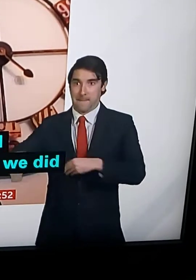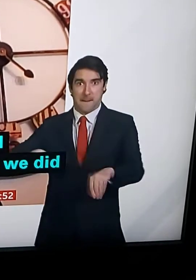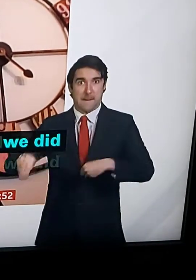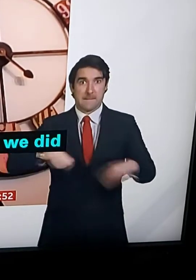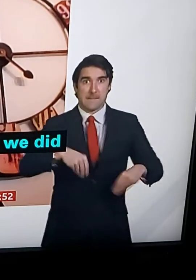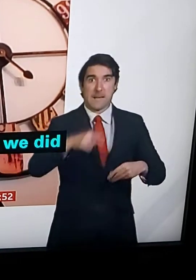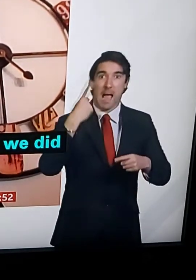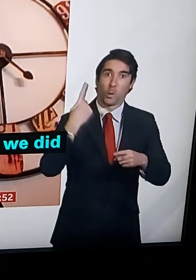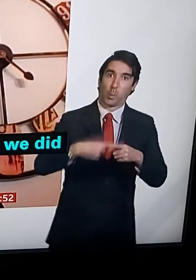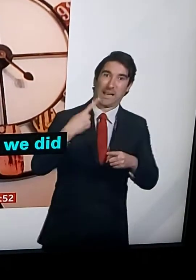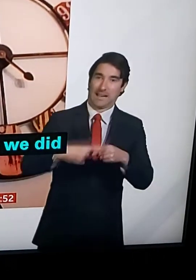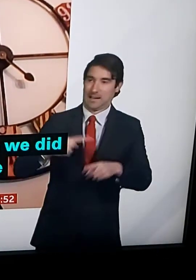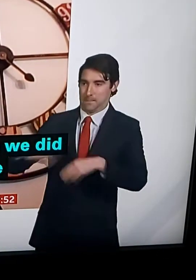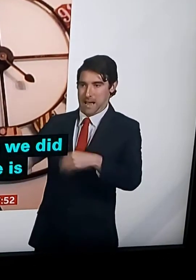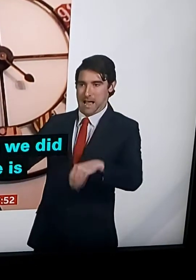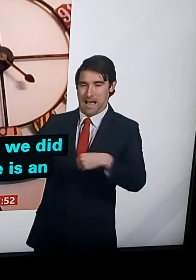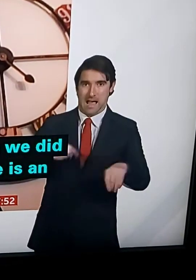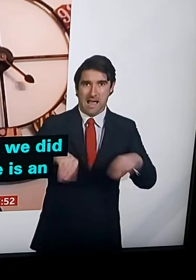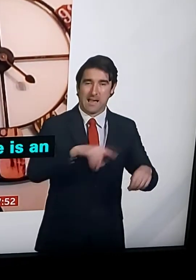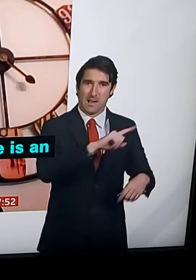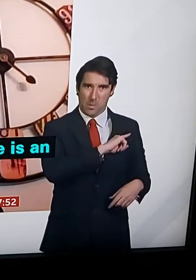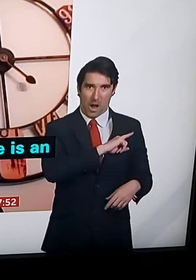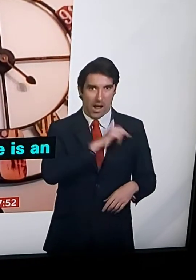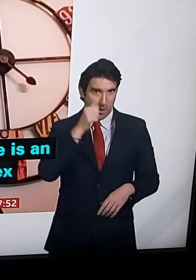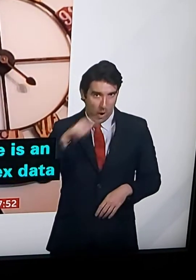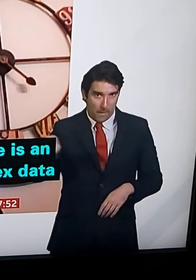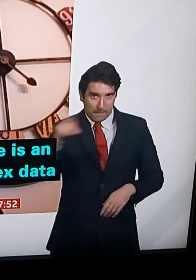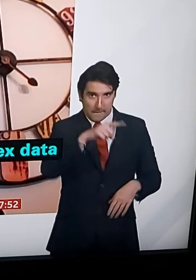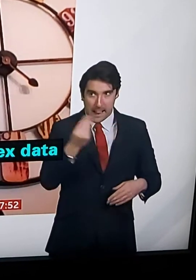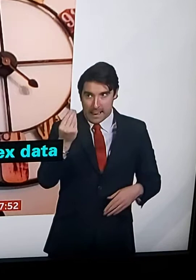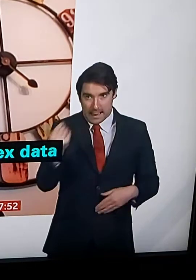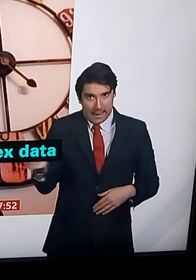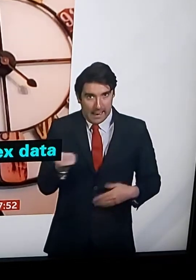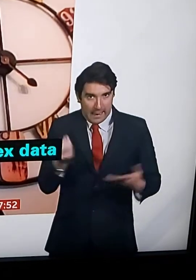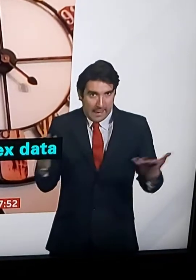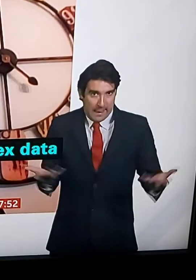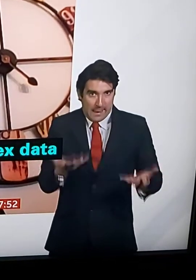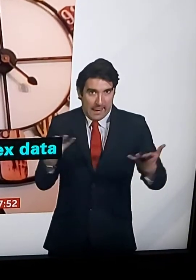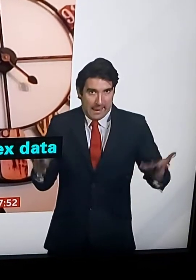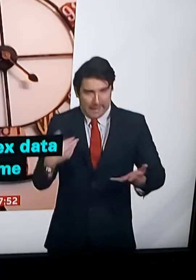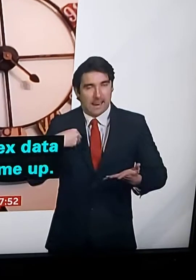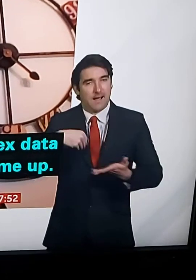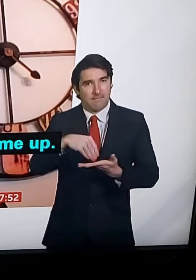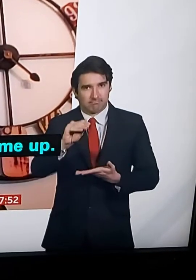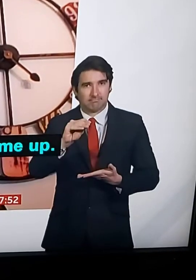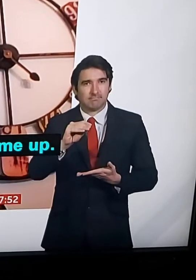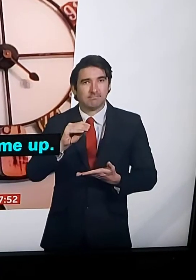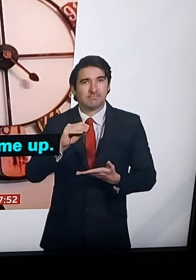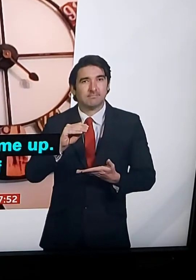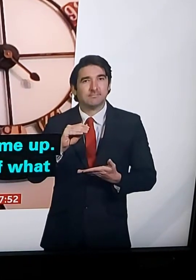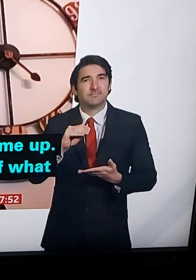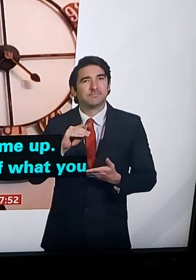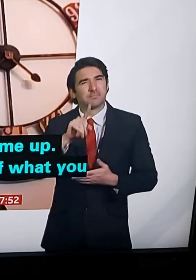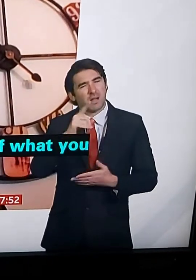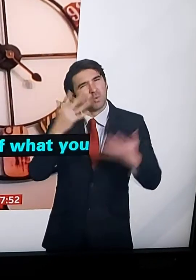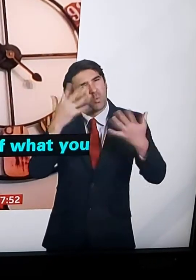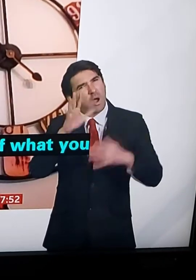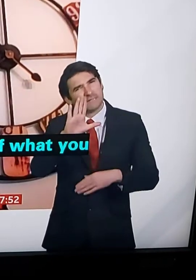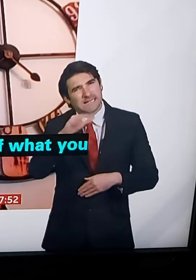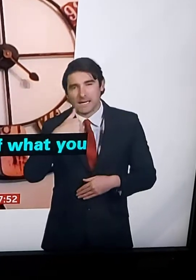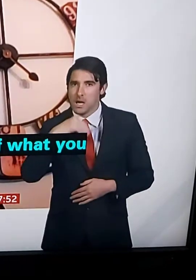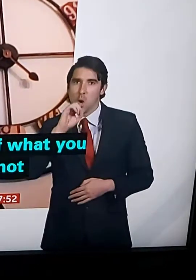enormous amount of complex data involved in setting the schemes up. But the most important thing of what you said there is people shouldn't be worried. We are